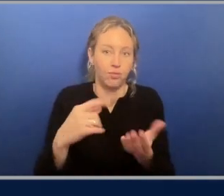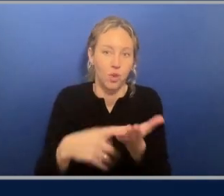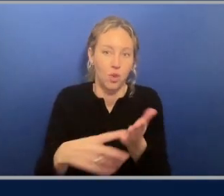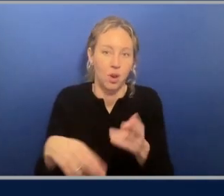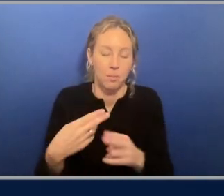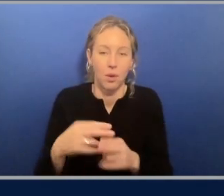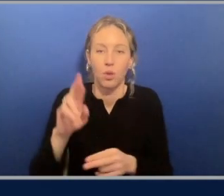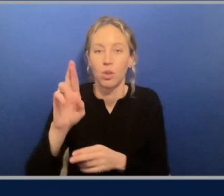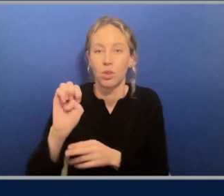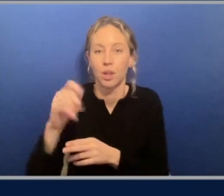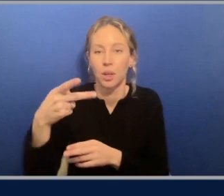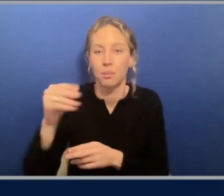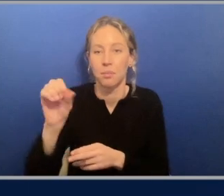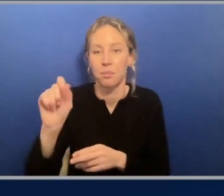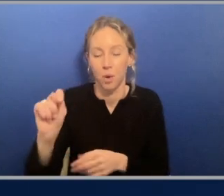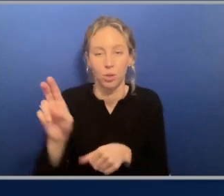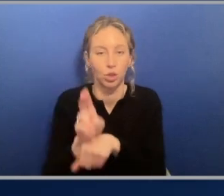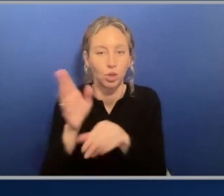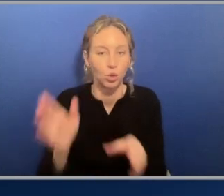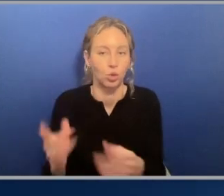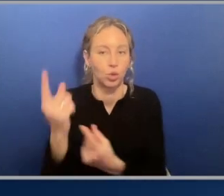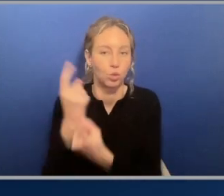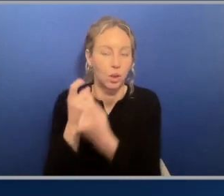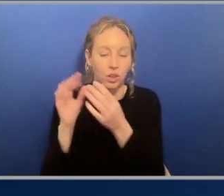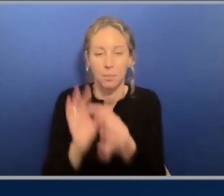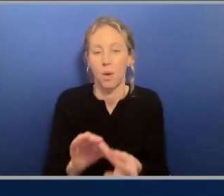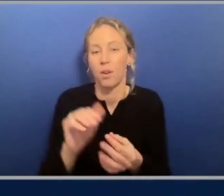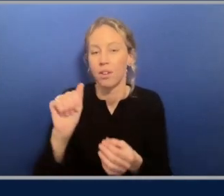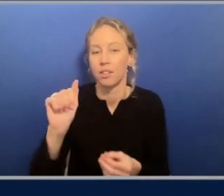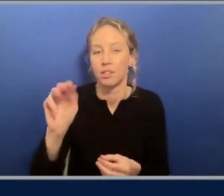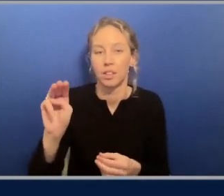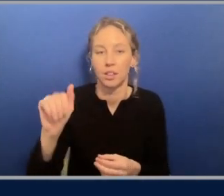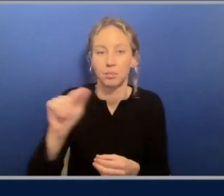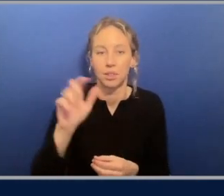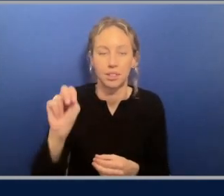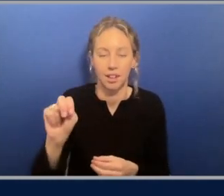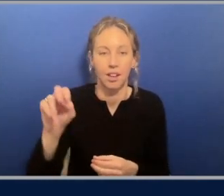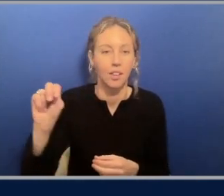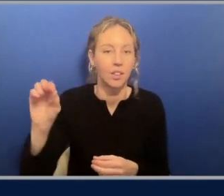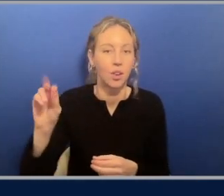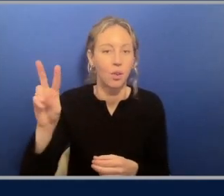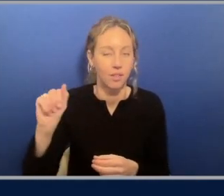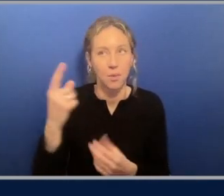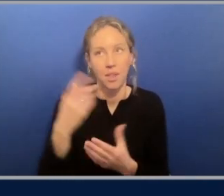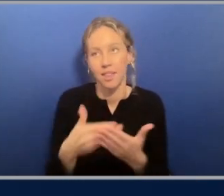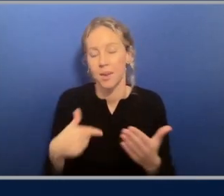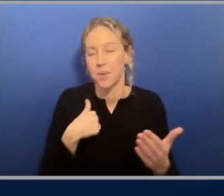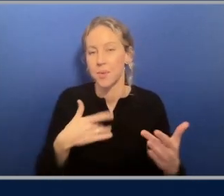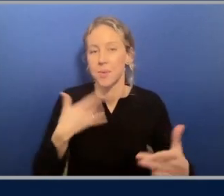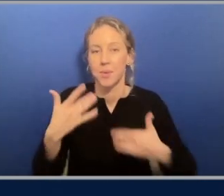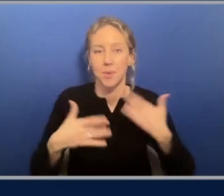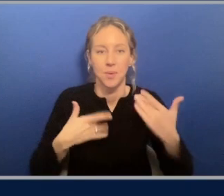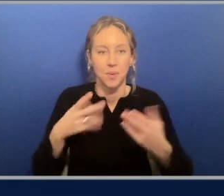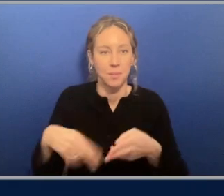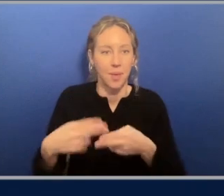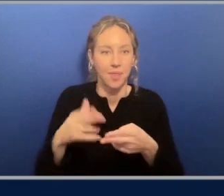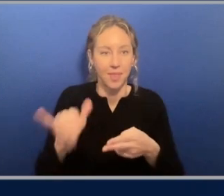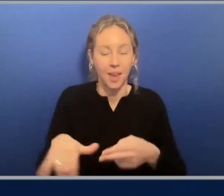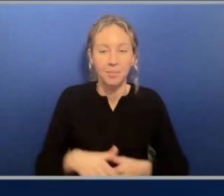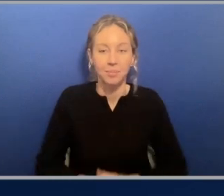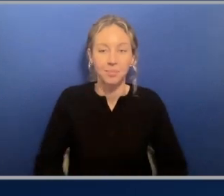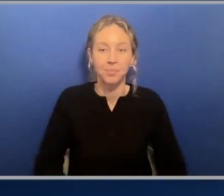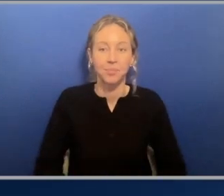community questions around Amazon Nova, because it's something that I'm excited for. So with